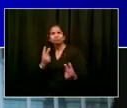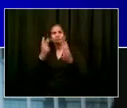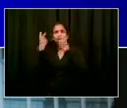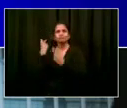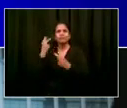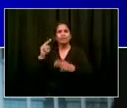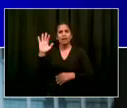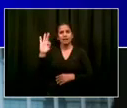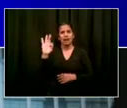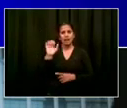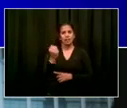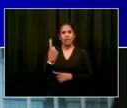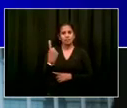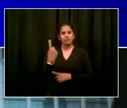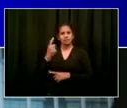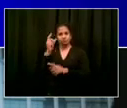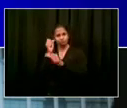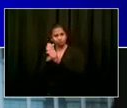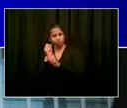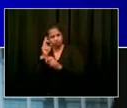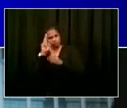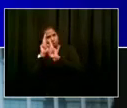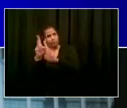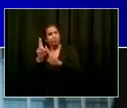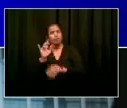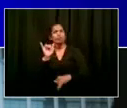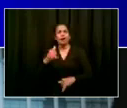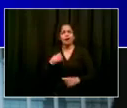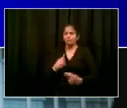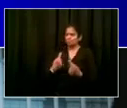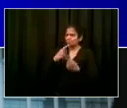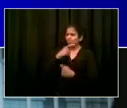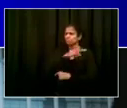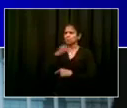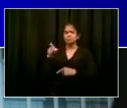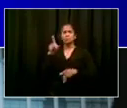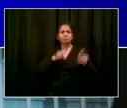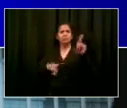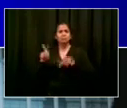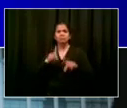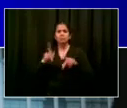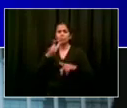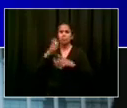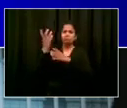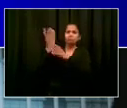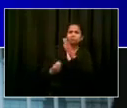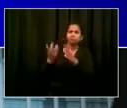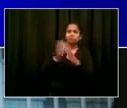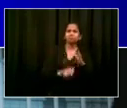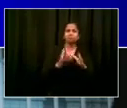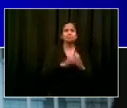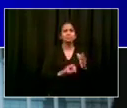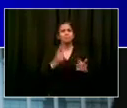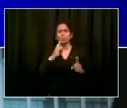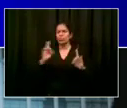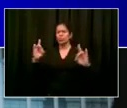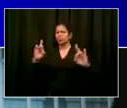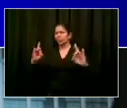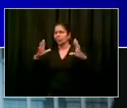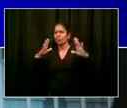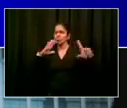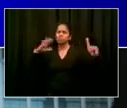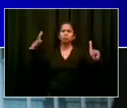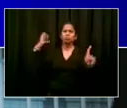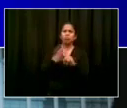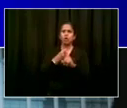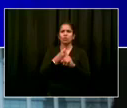But we take inspiration from them as we move forward. And on that horrible day, we never could have imagined this moment in history. But